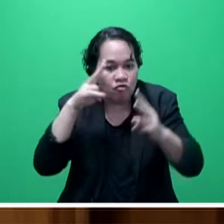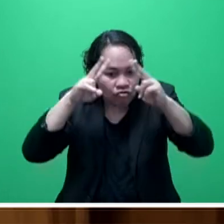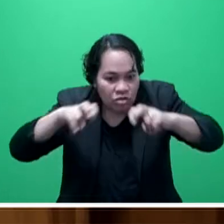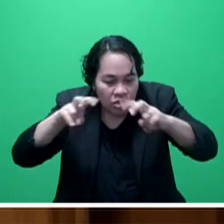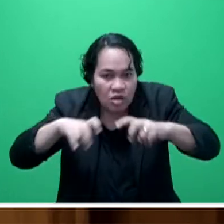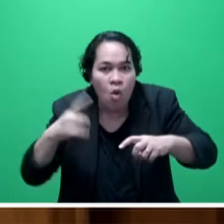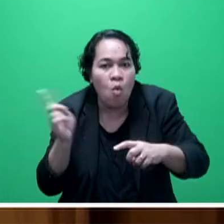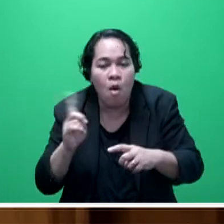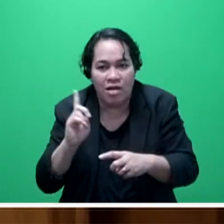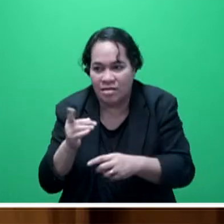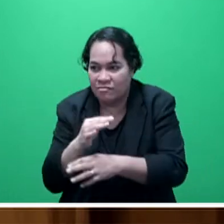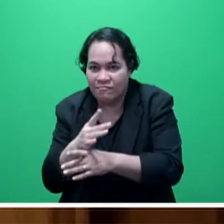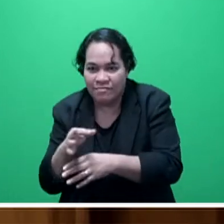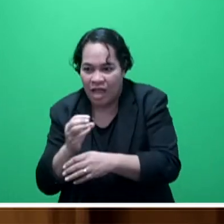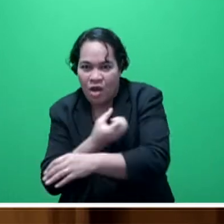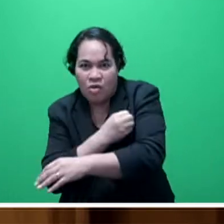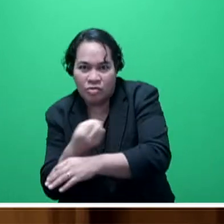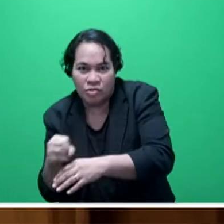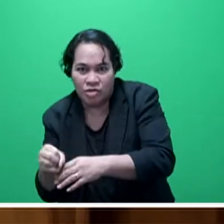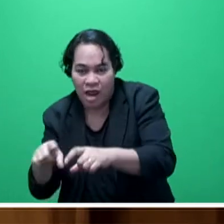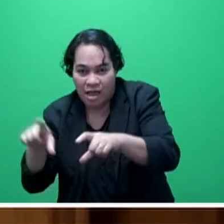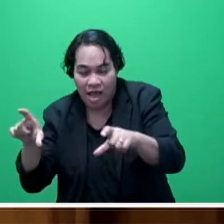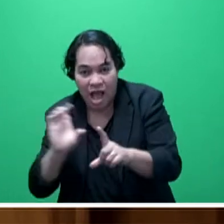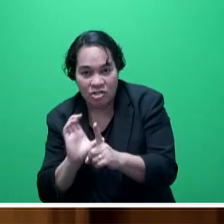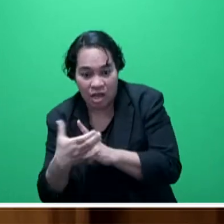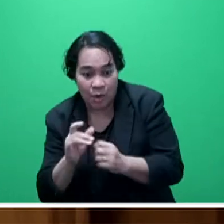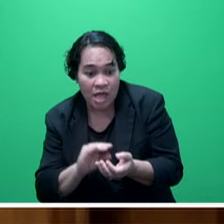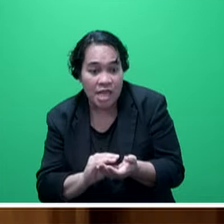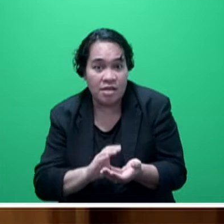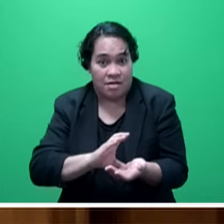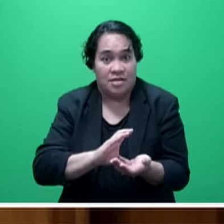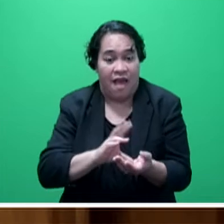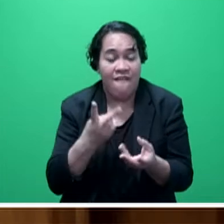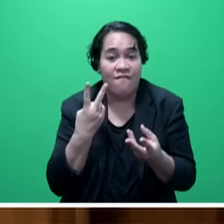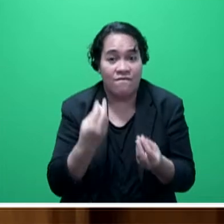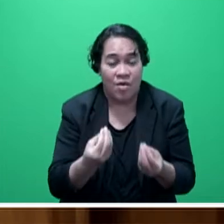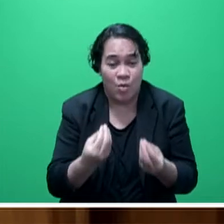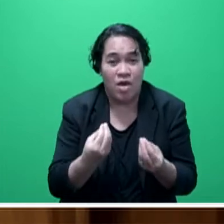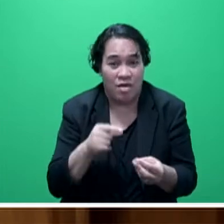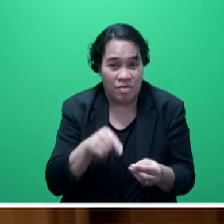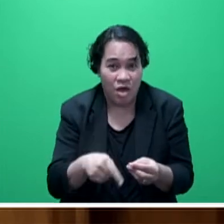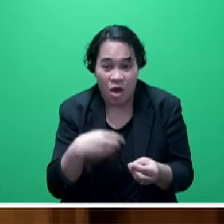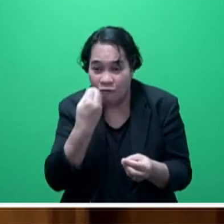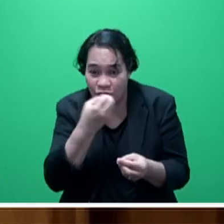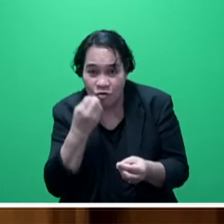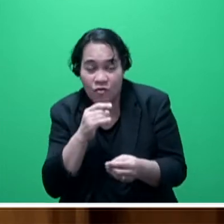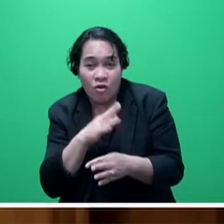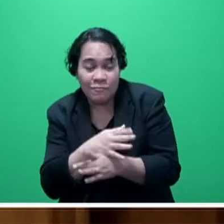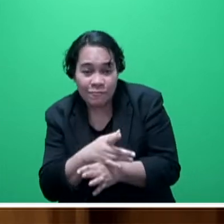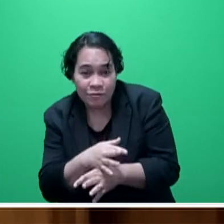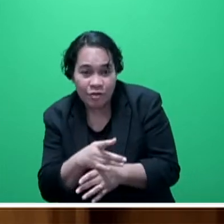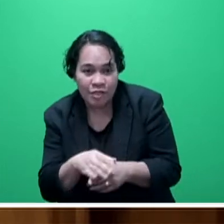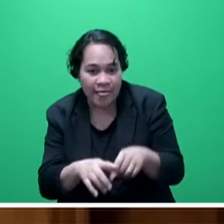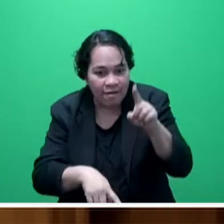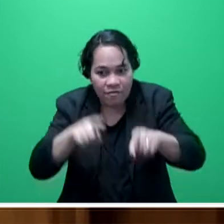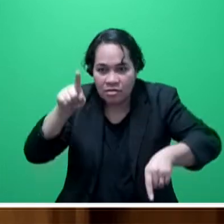aquaculture, increasing the value of fisheries products through value adding and diversifying fish products targeted